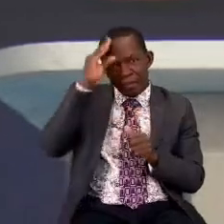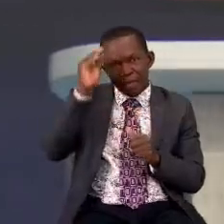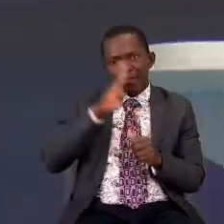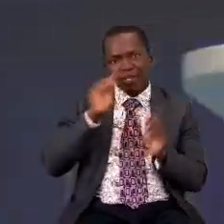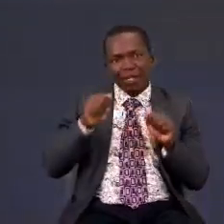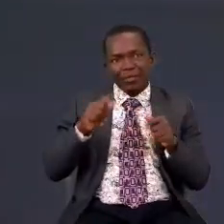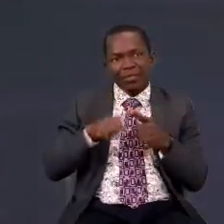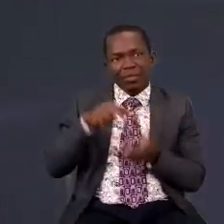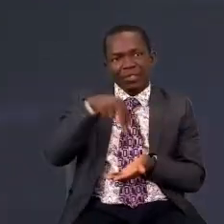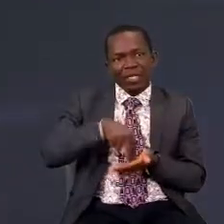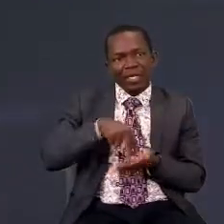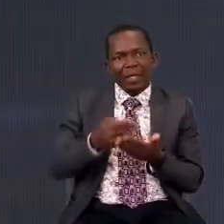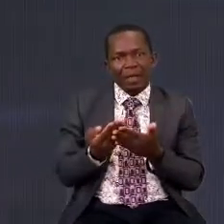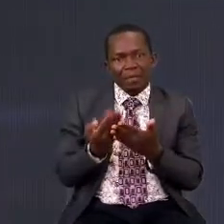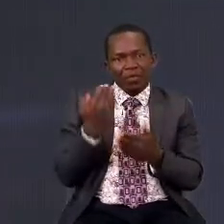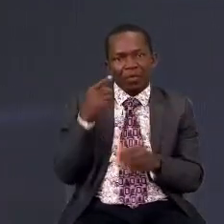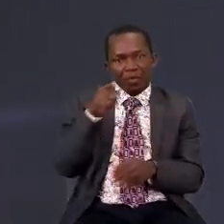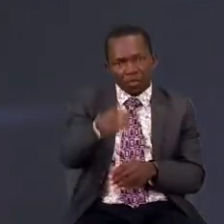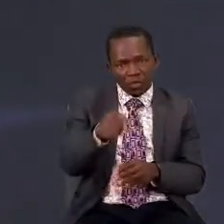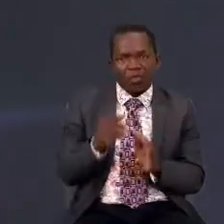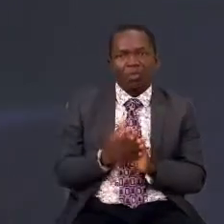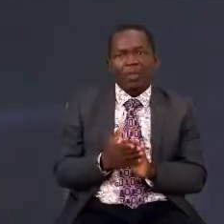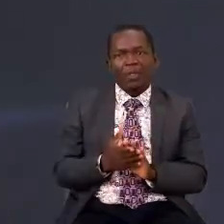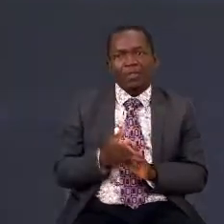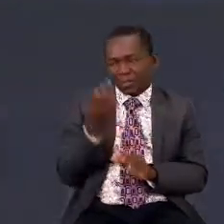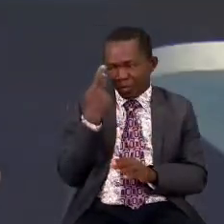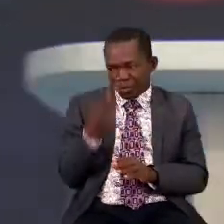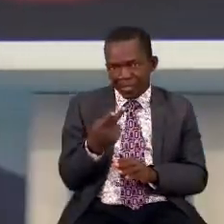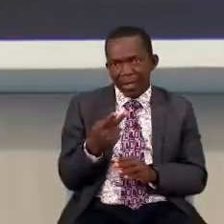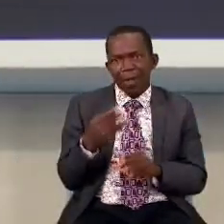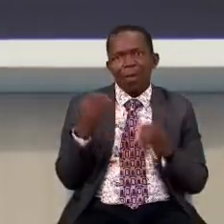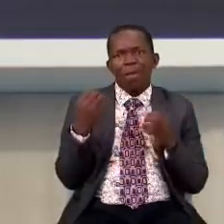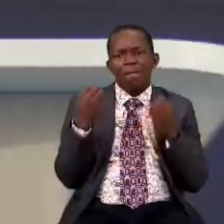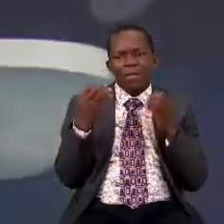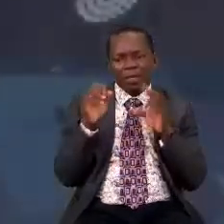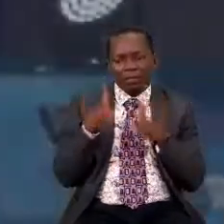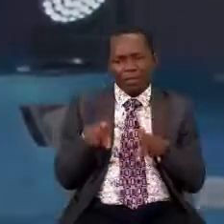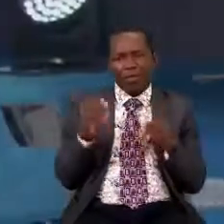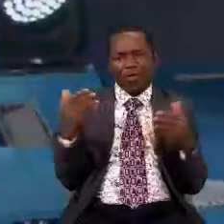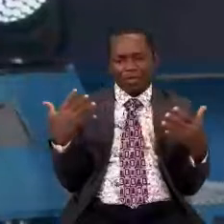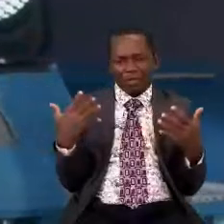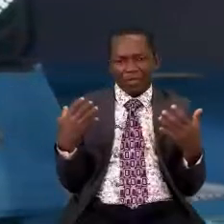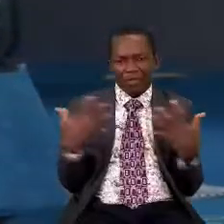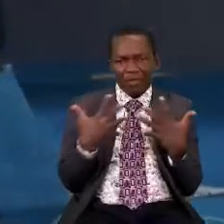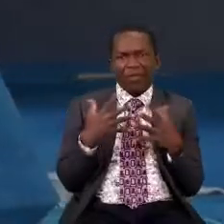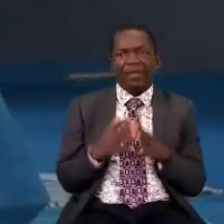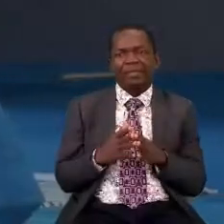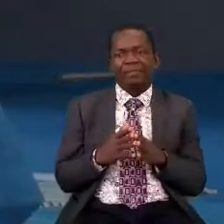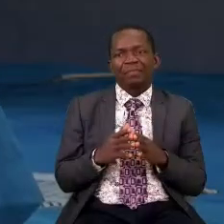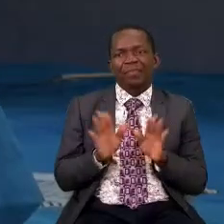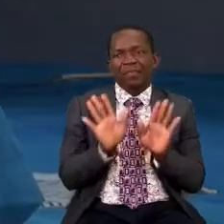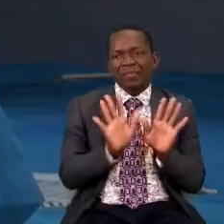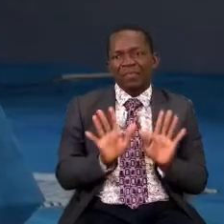people like themselves. And because they fear people like themselves, they